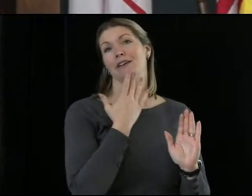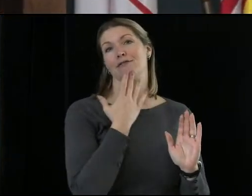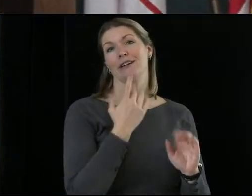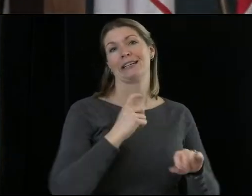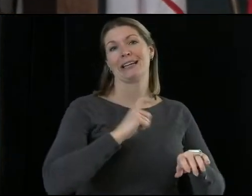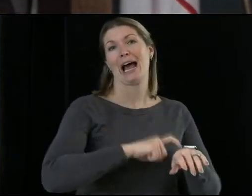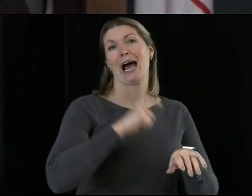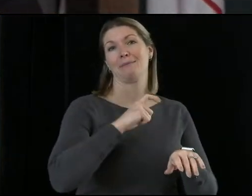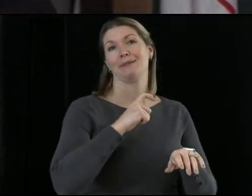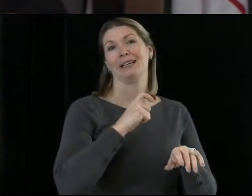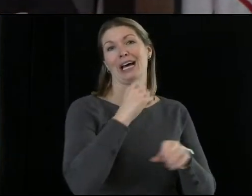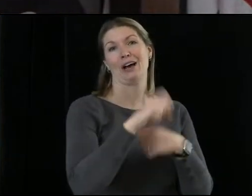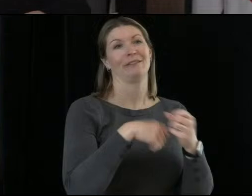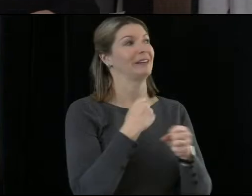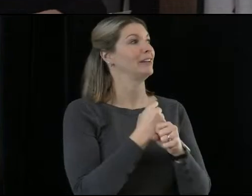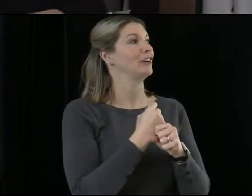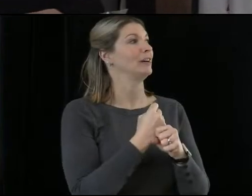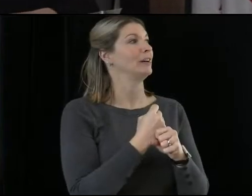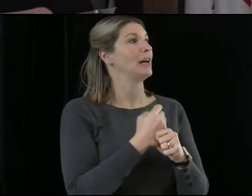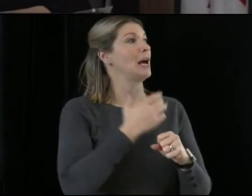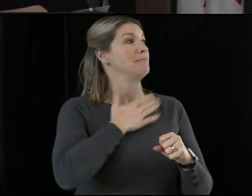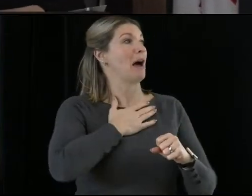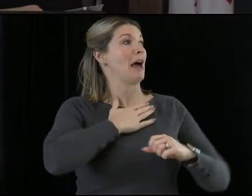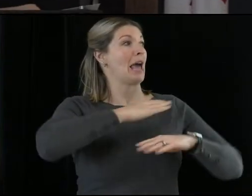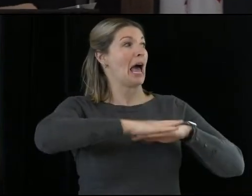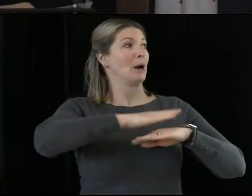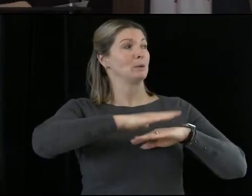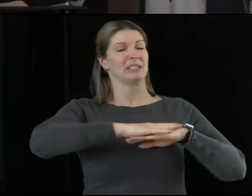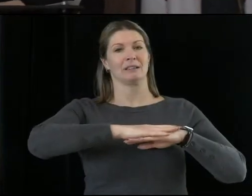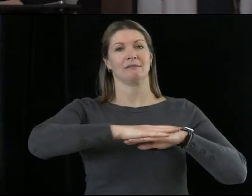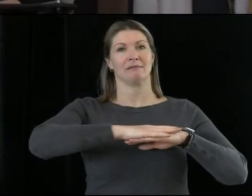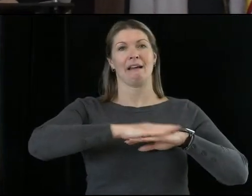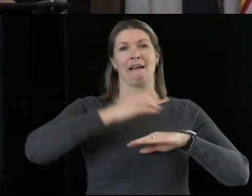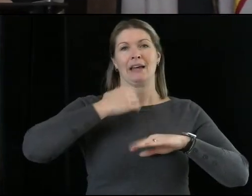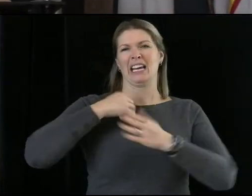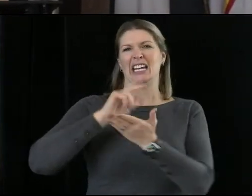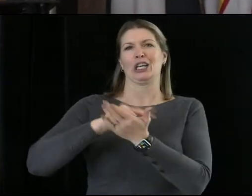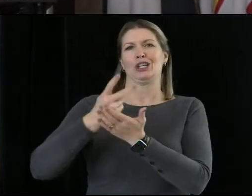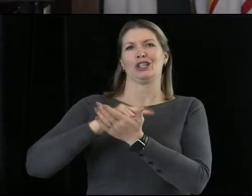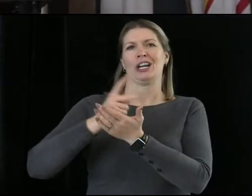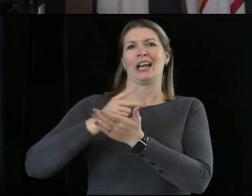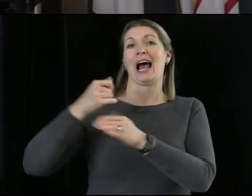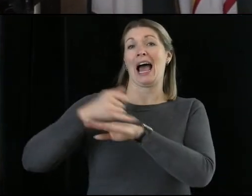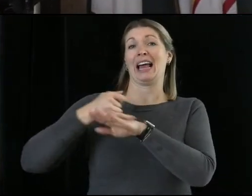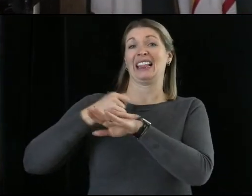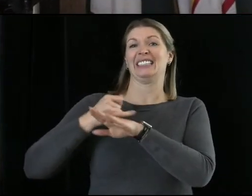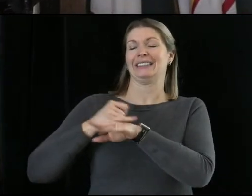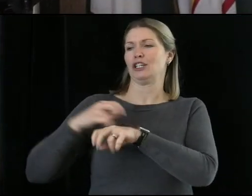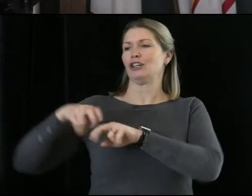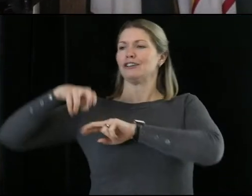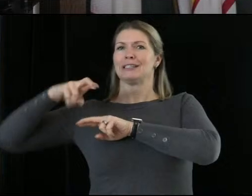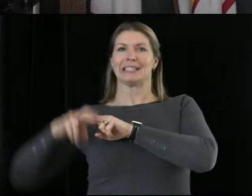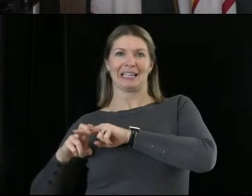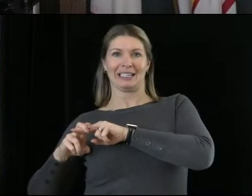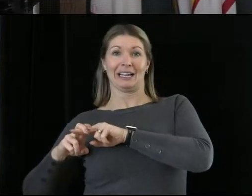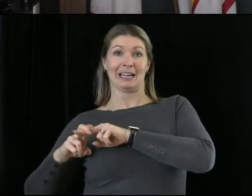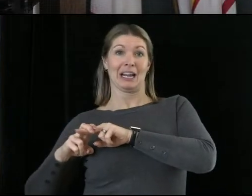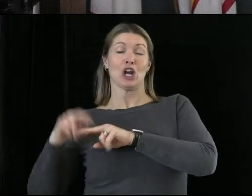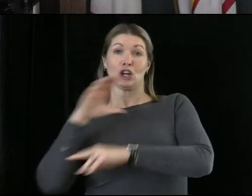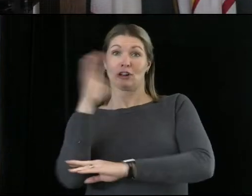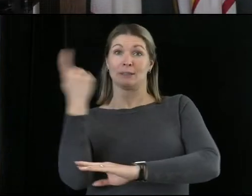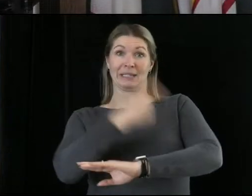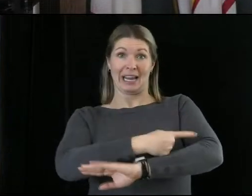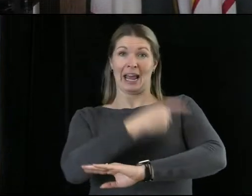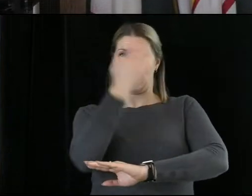she sat there at the end of the island in my house. And I know it's Christmas Day because I cook Christmas Day